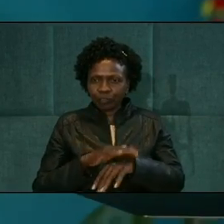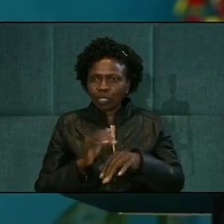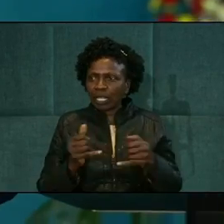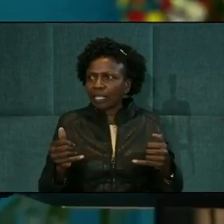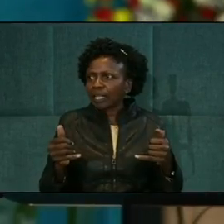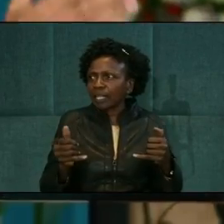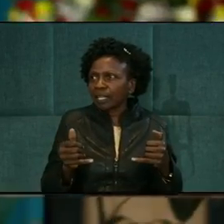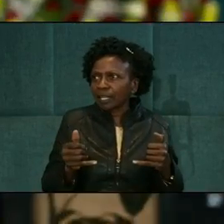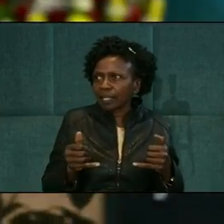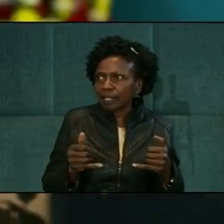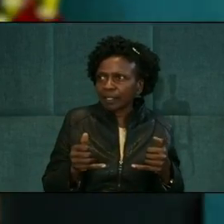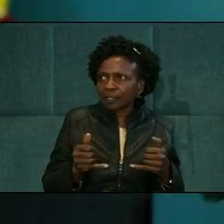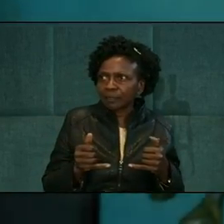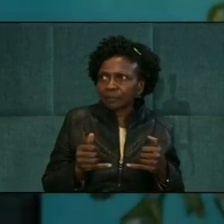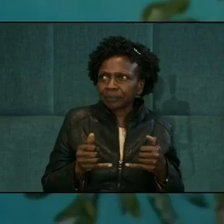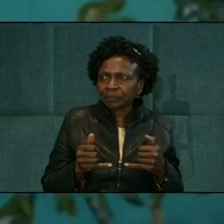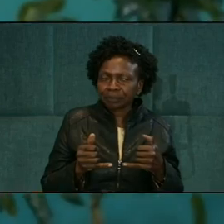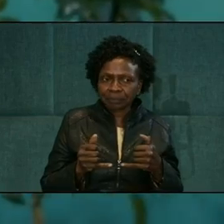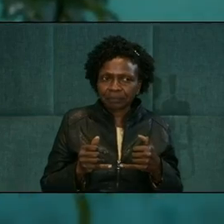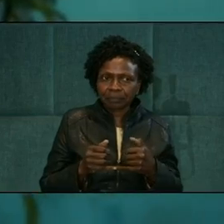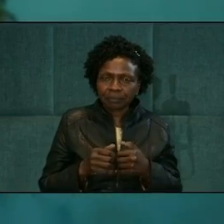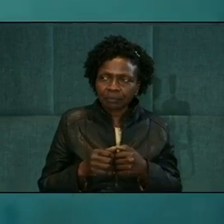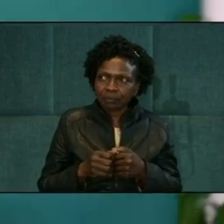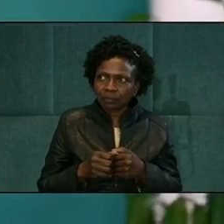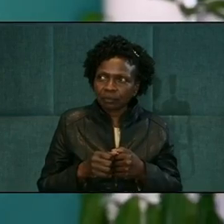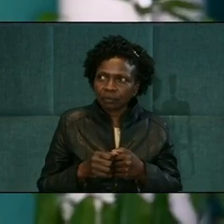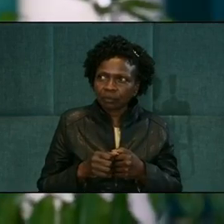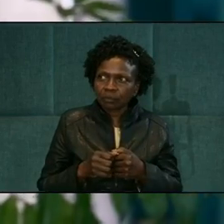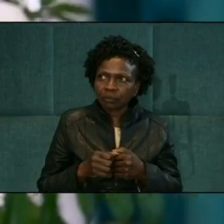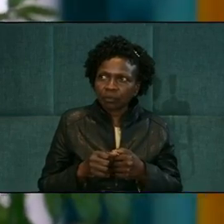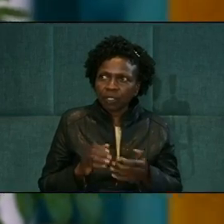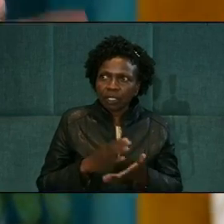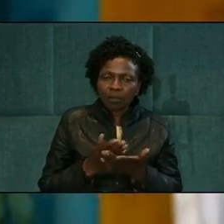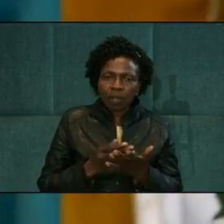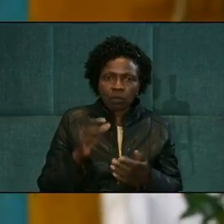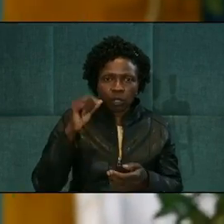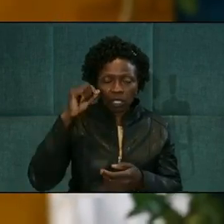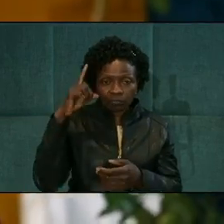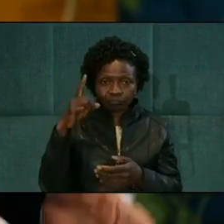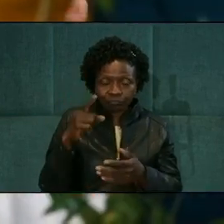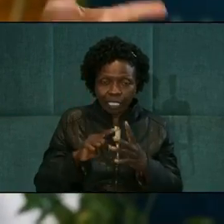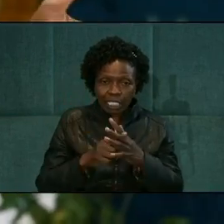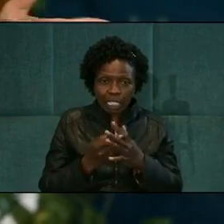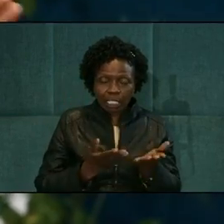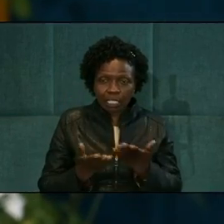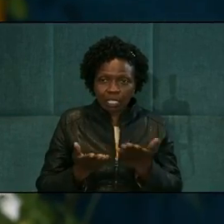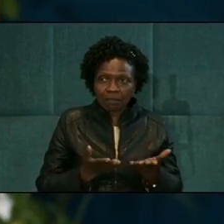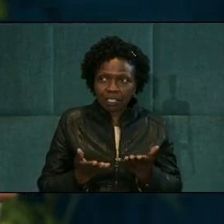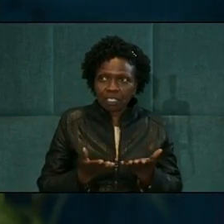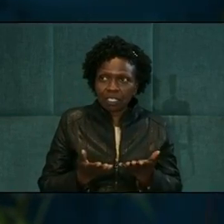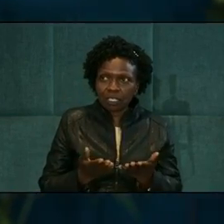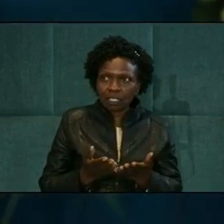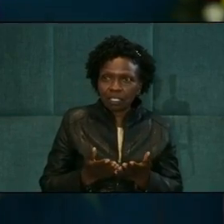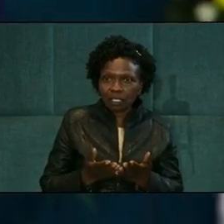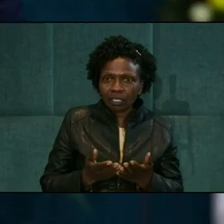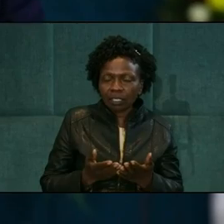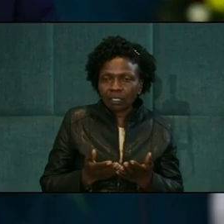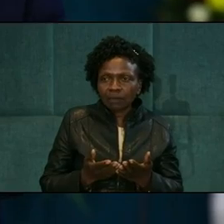are, from the folks back home in the Cayman Islands. They're just waking up, starting the Sabbath, when we are closing the